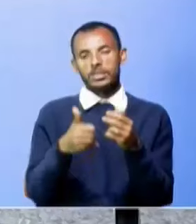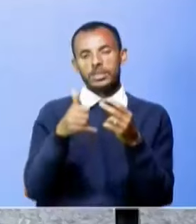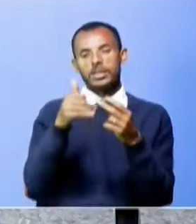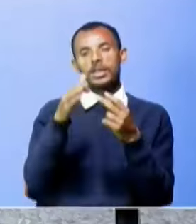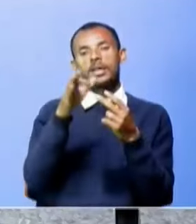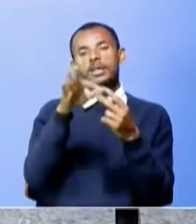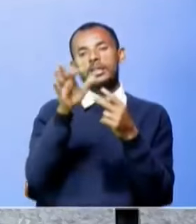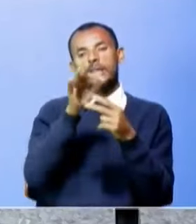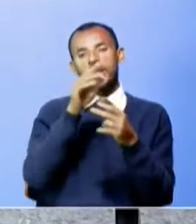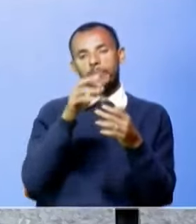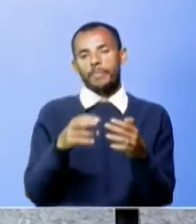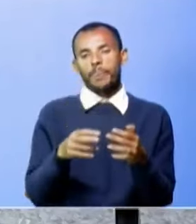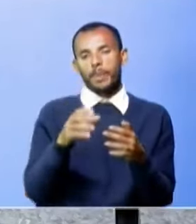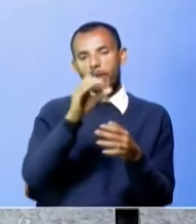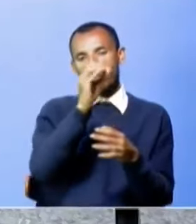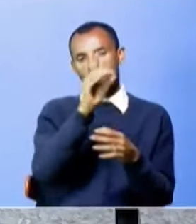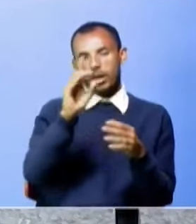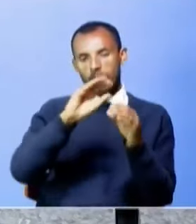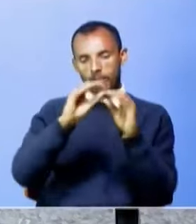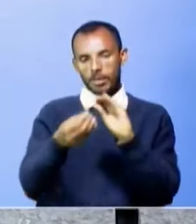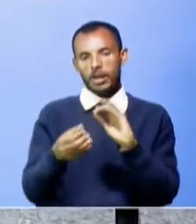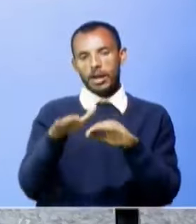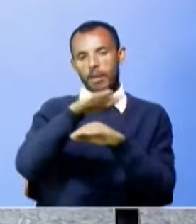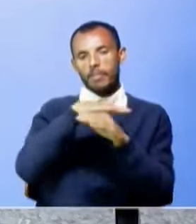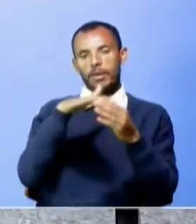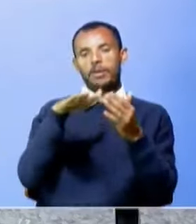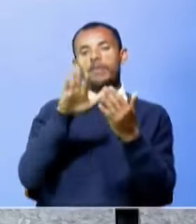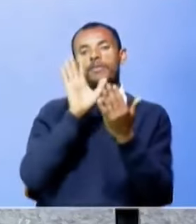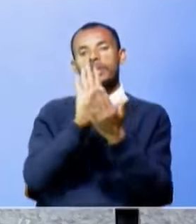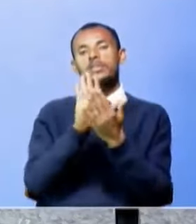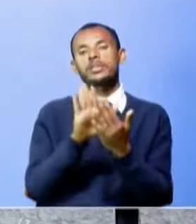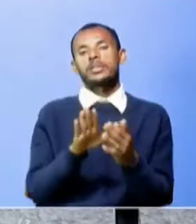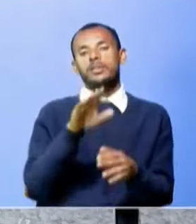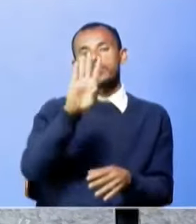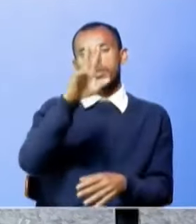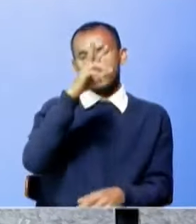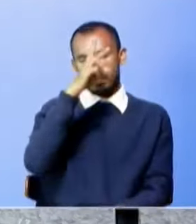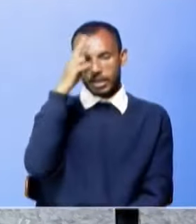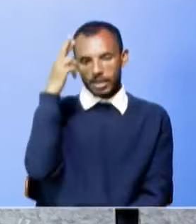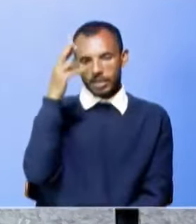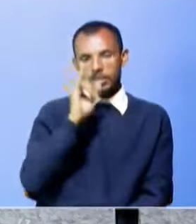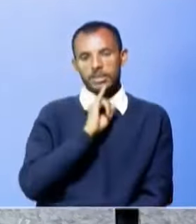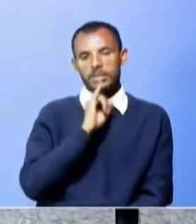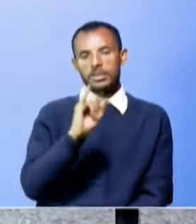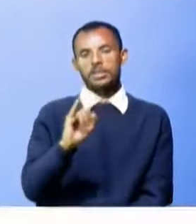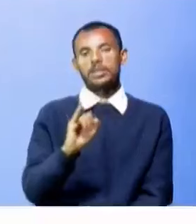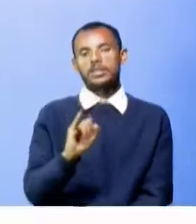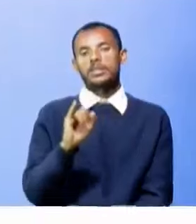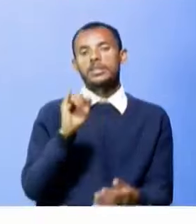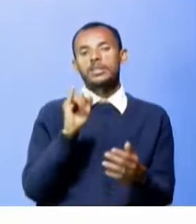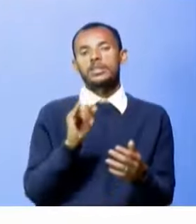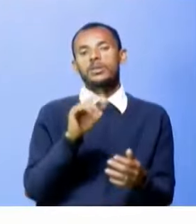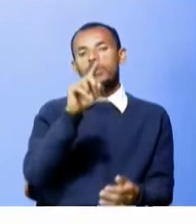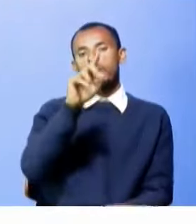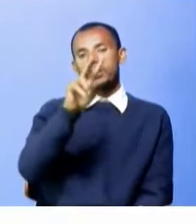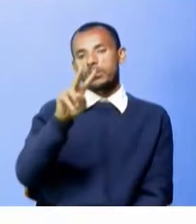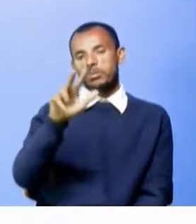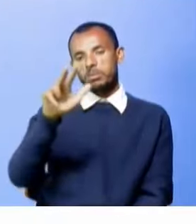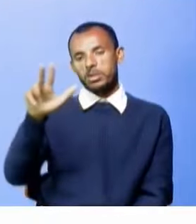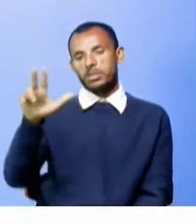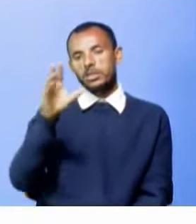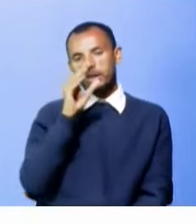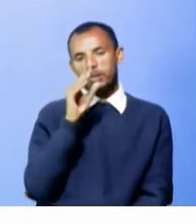number on the upper face. Okay, so the answer for B case is this one. The C